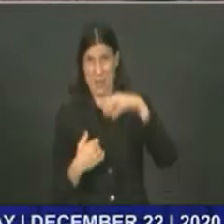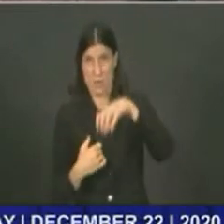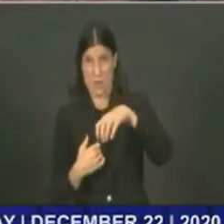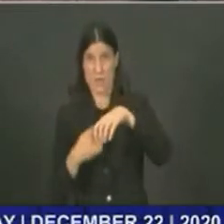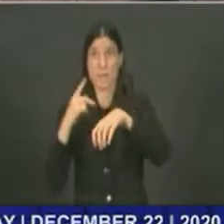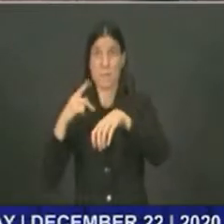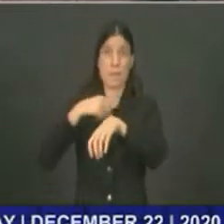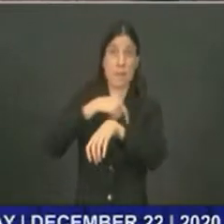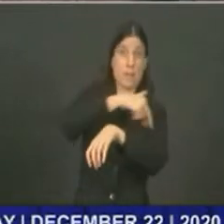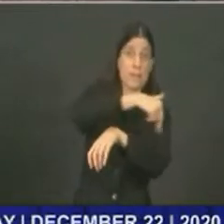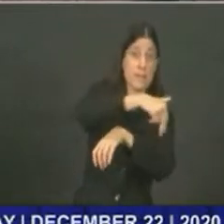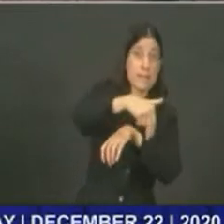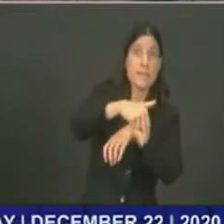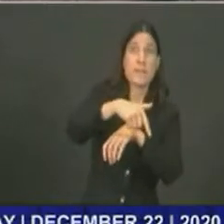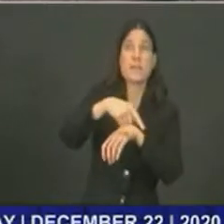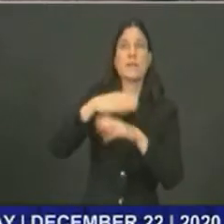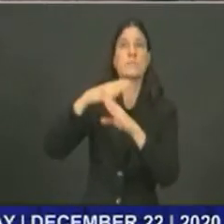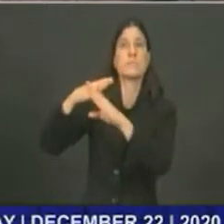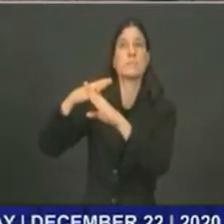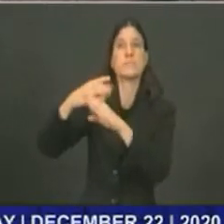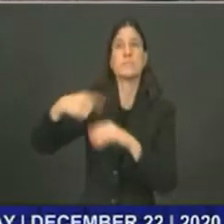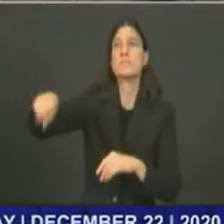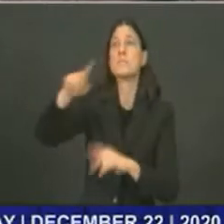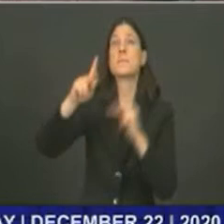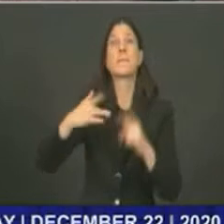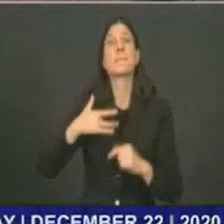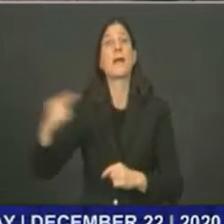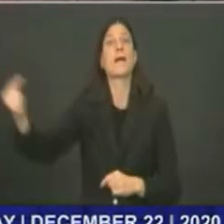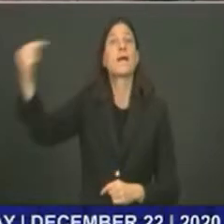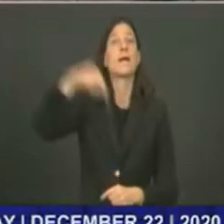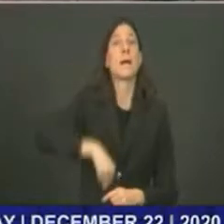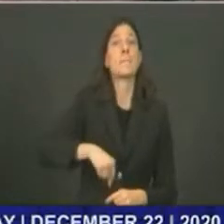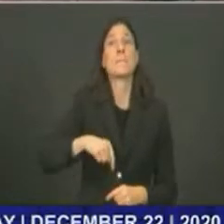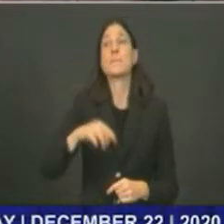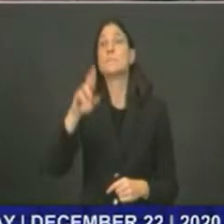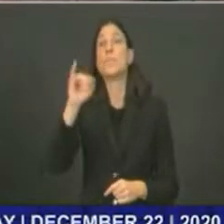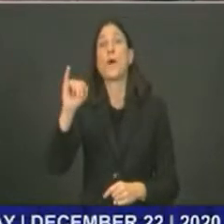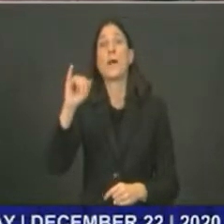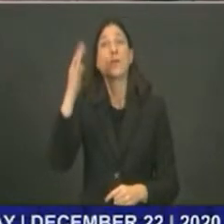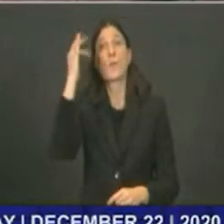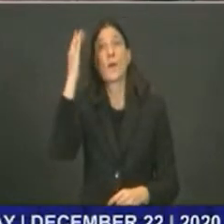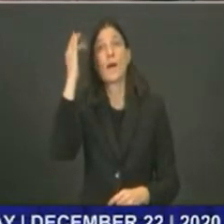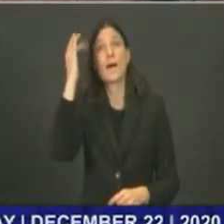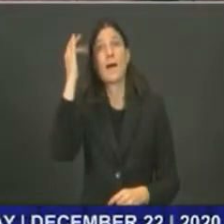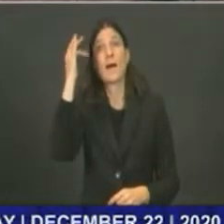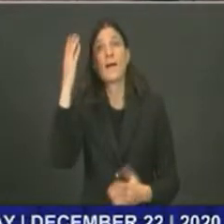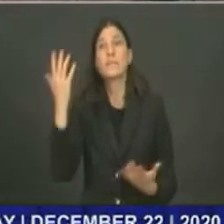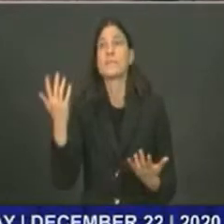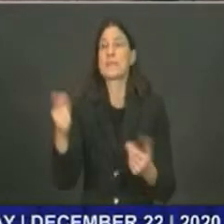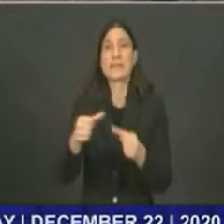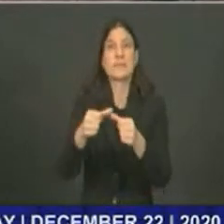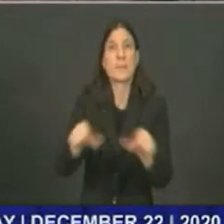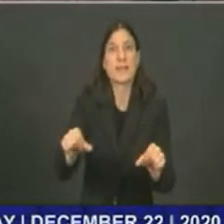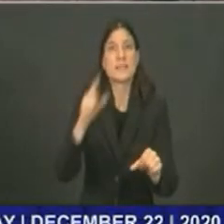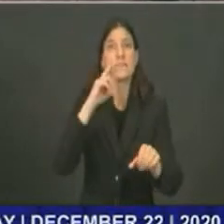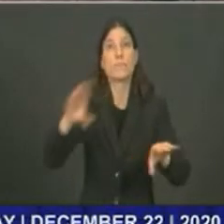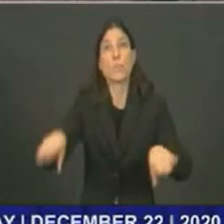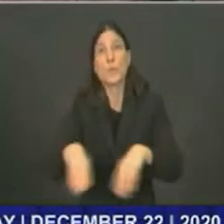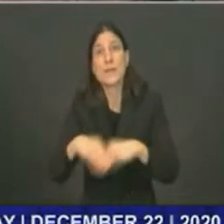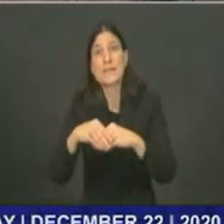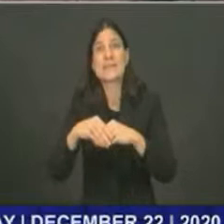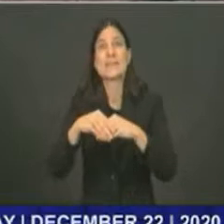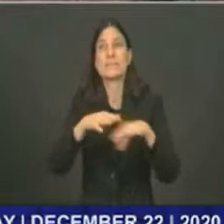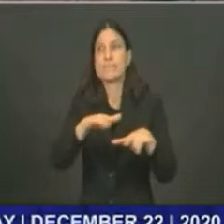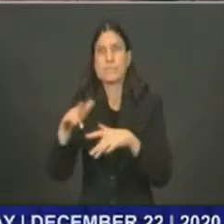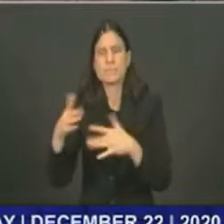the going forward nature of deposits and how their business is structured, they are bleeding in one case, more so than anyone,